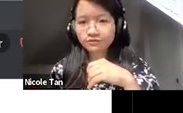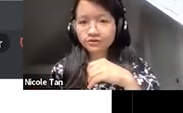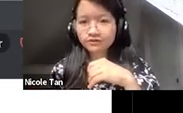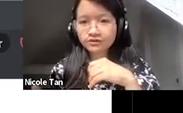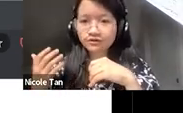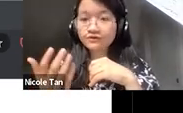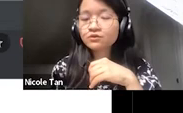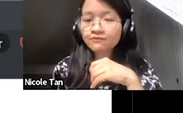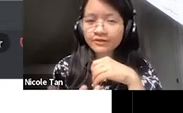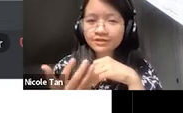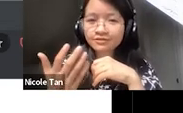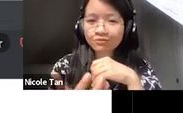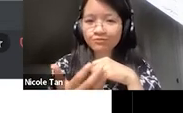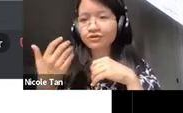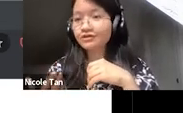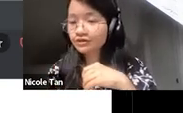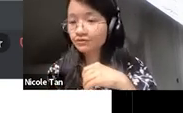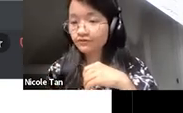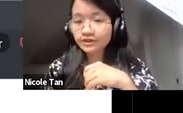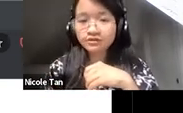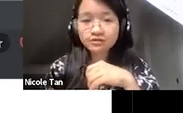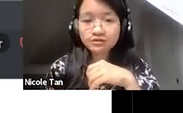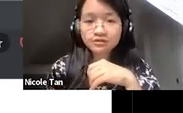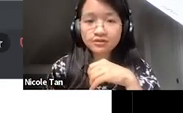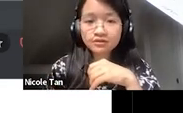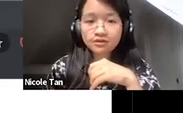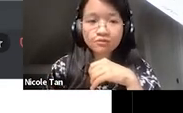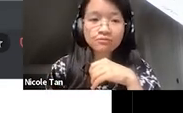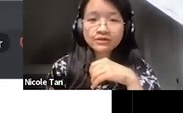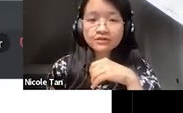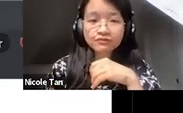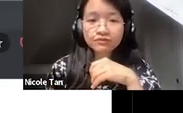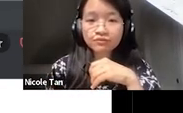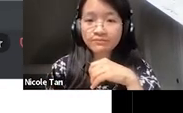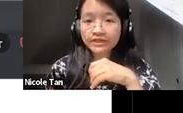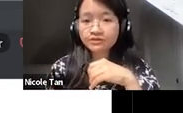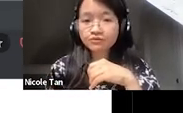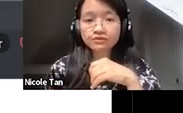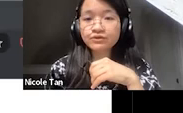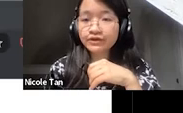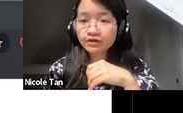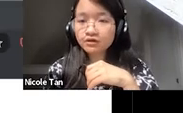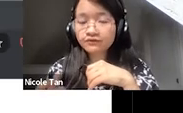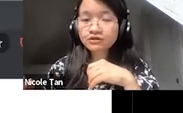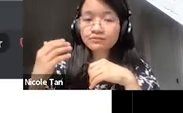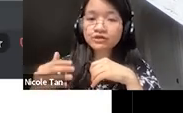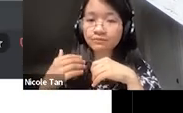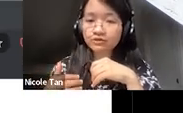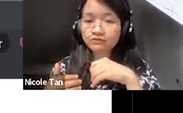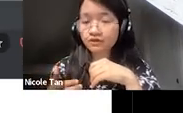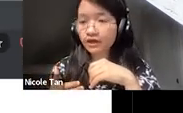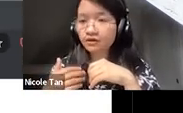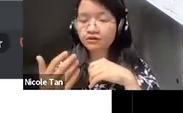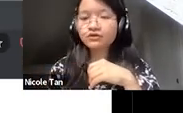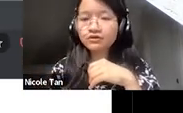of consumers consider visual information more important than textual information. While browsing through web pages with a screen reader, visually impaired